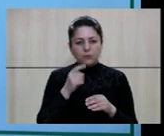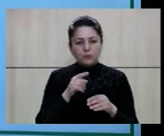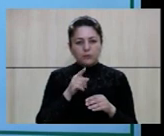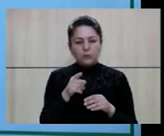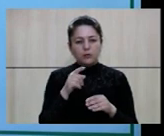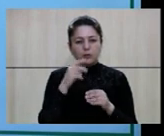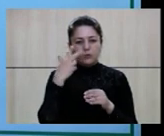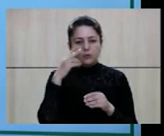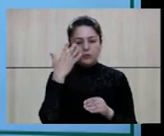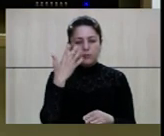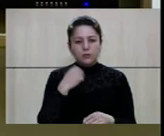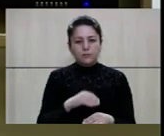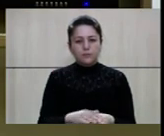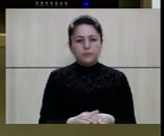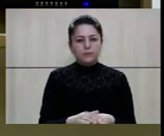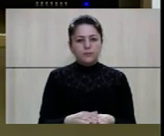0.1035.